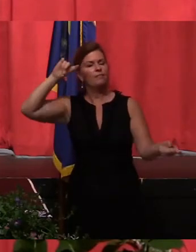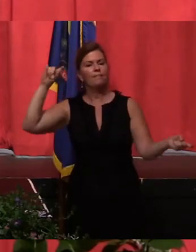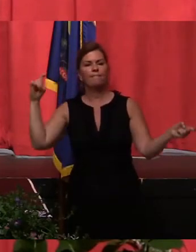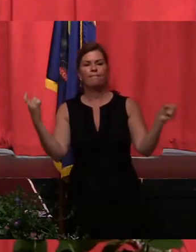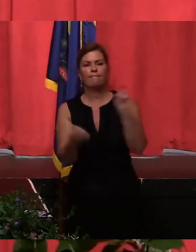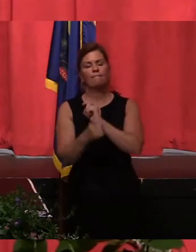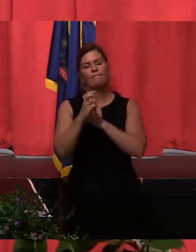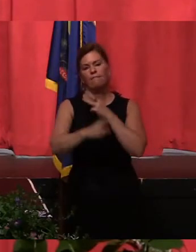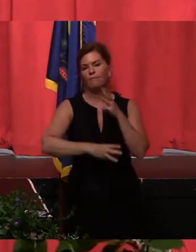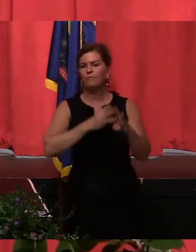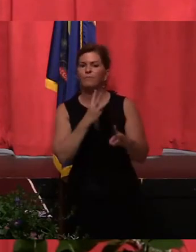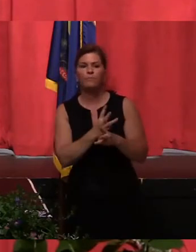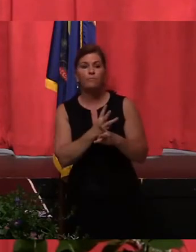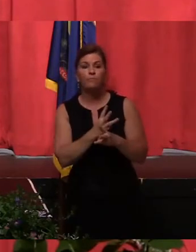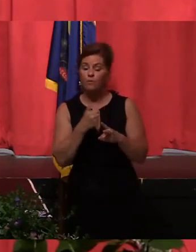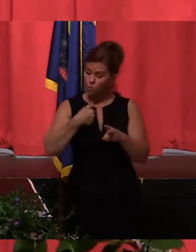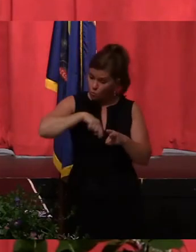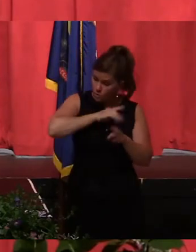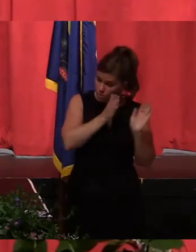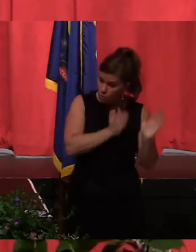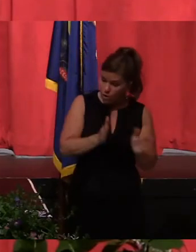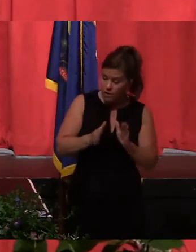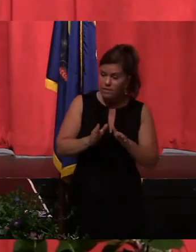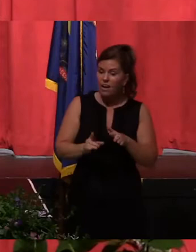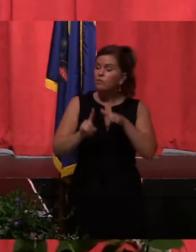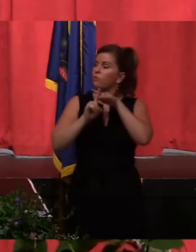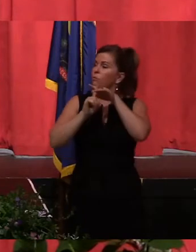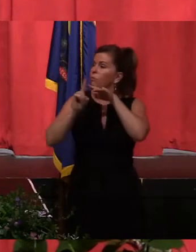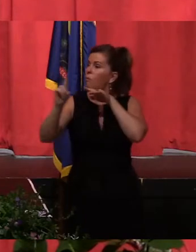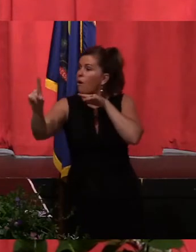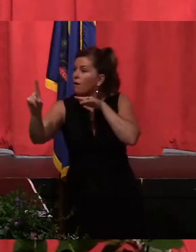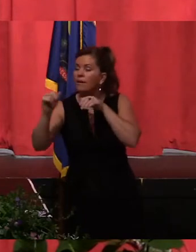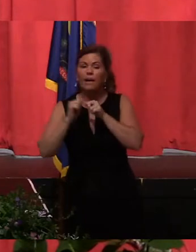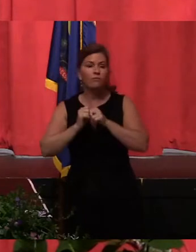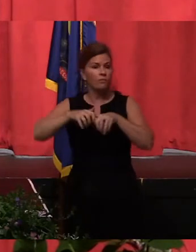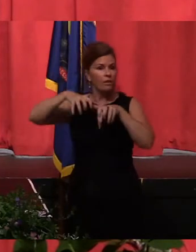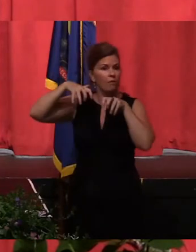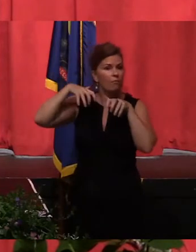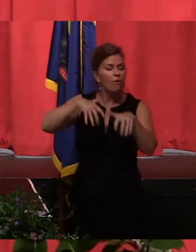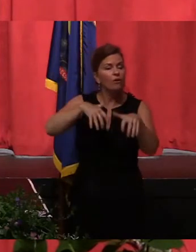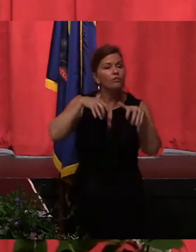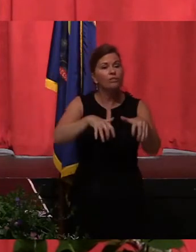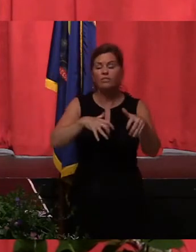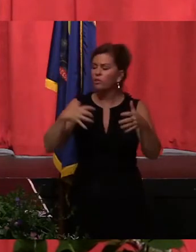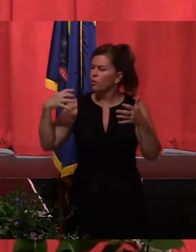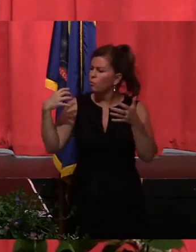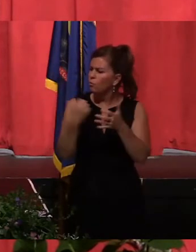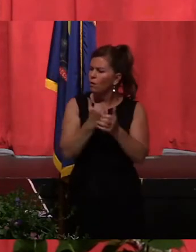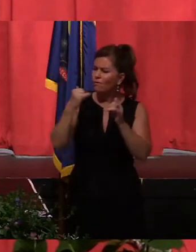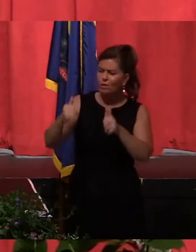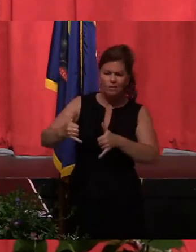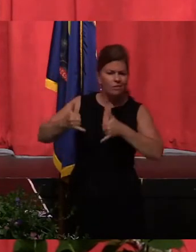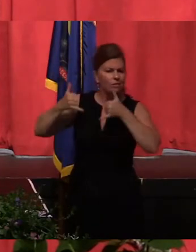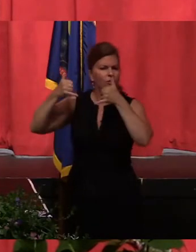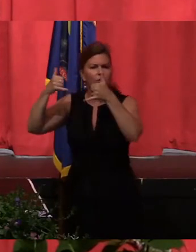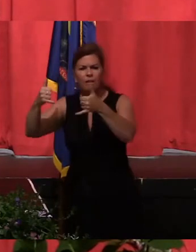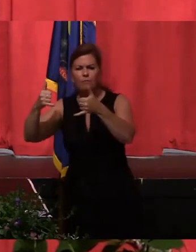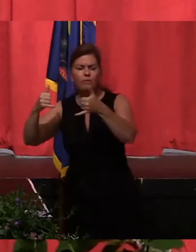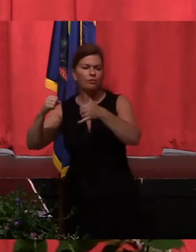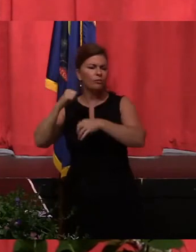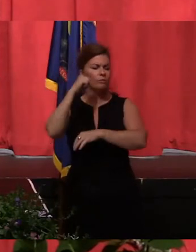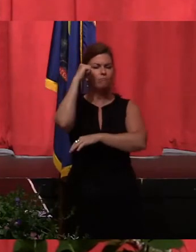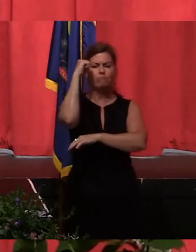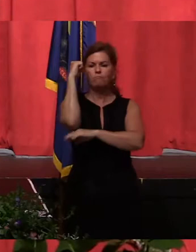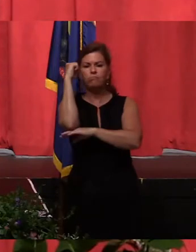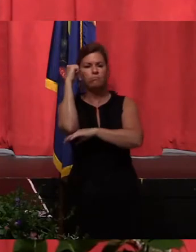We've organized walkouts and marches. We've won championships and titles and banners and trophies for the glass